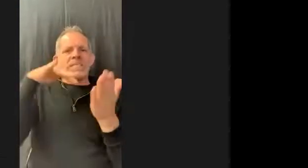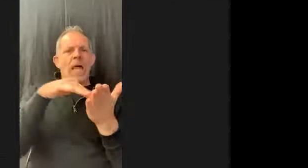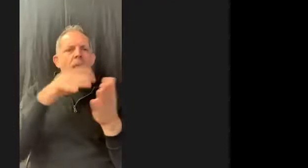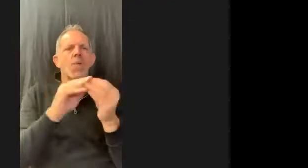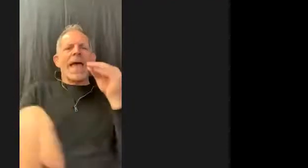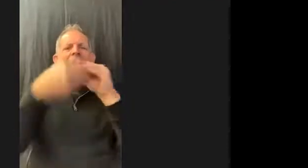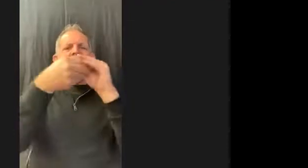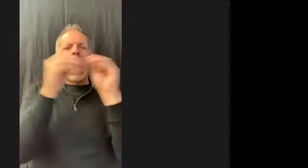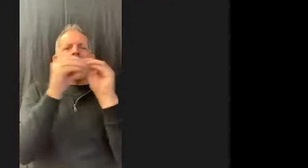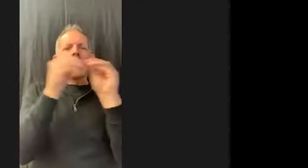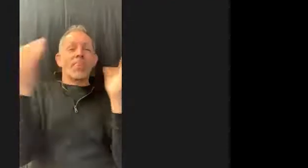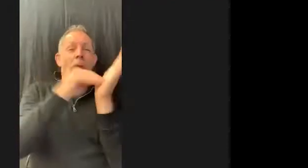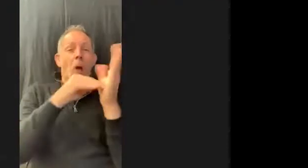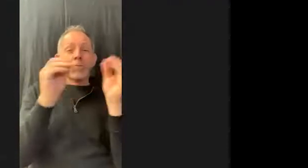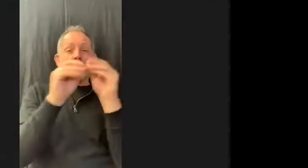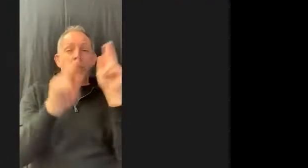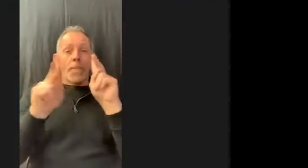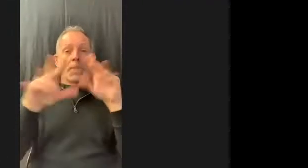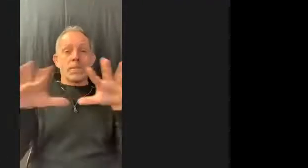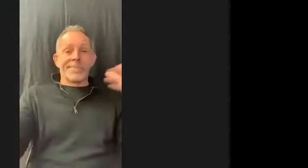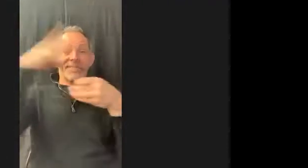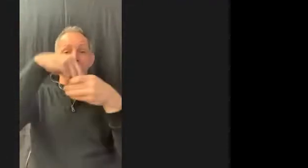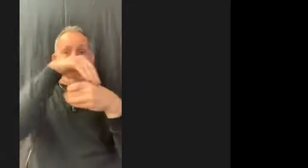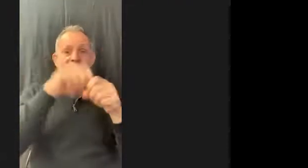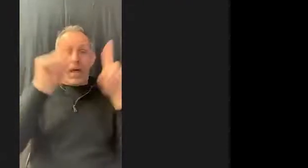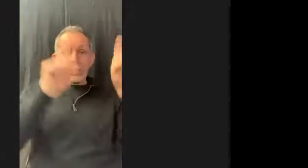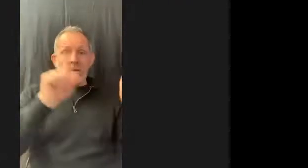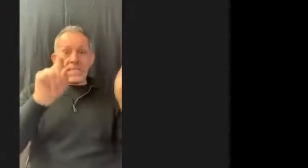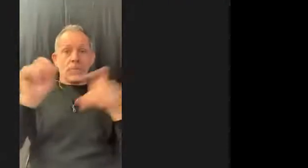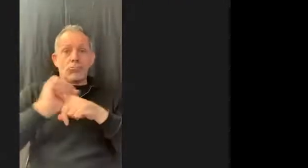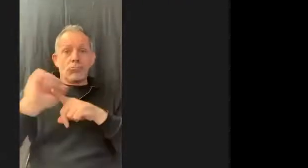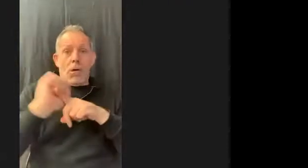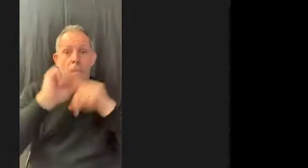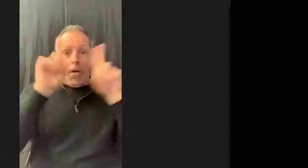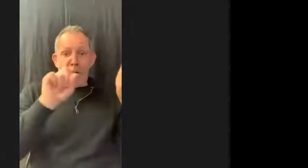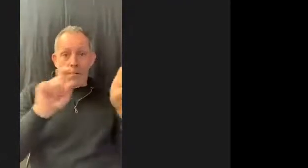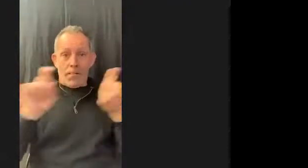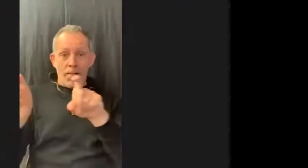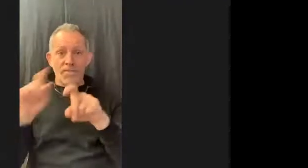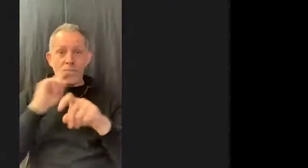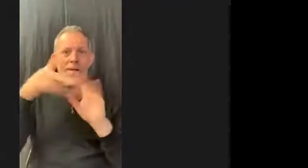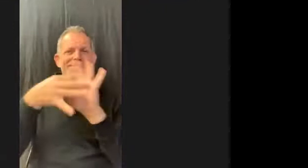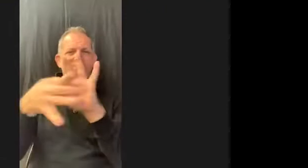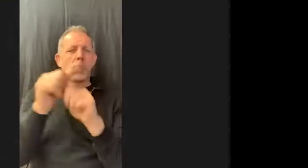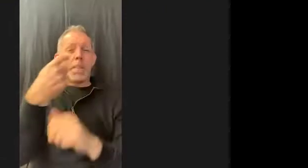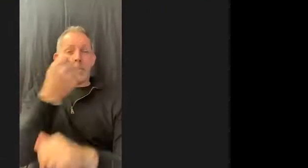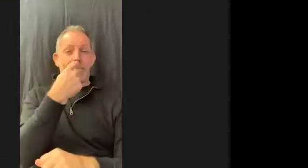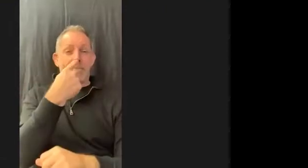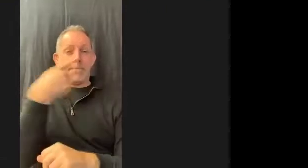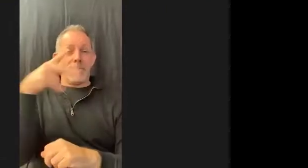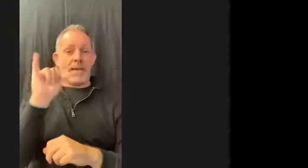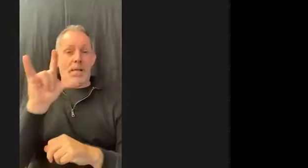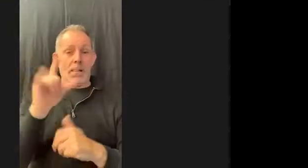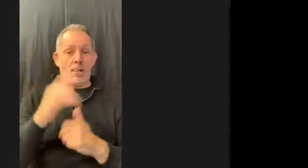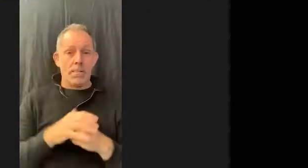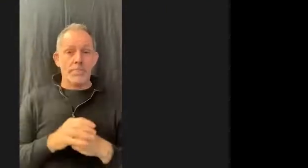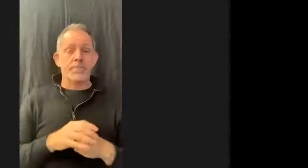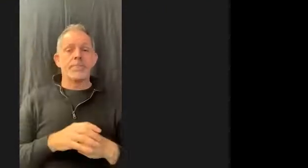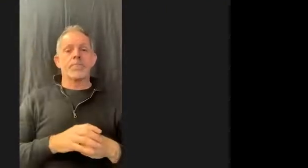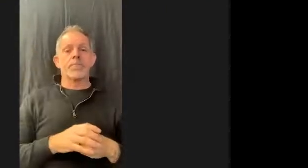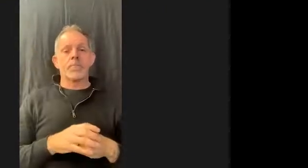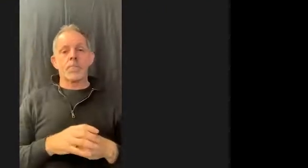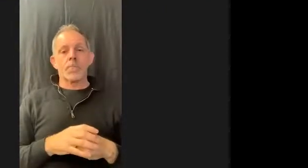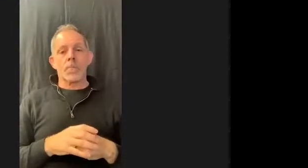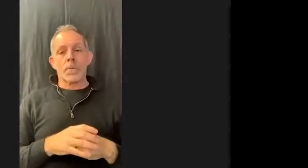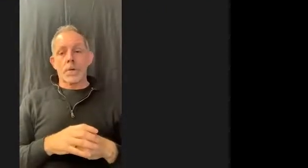moderate, non-hospitalized COVID patients to look at the impact on subsequent hospitalization. And